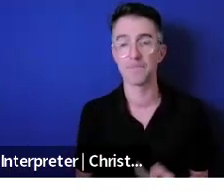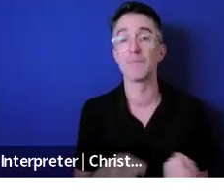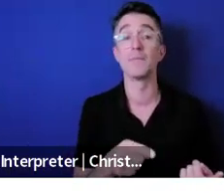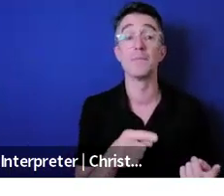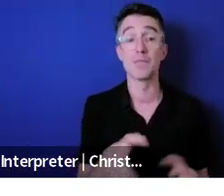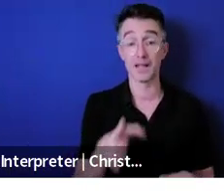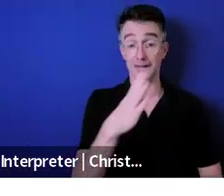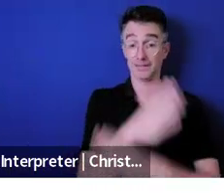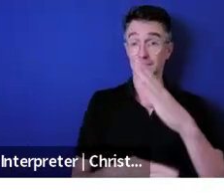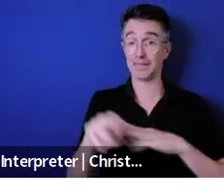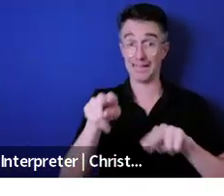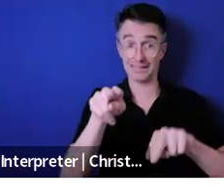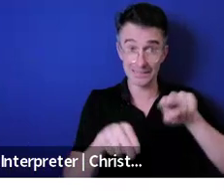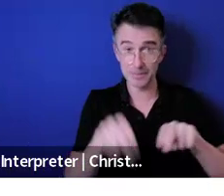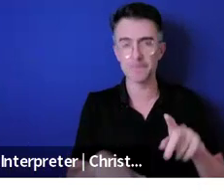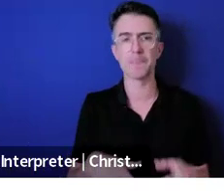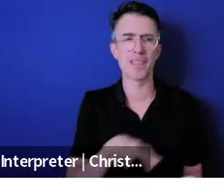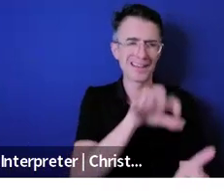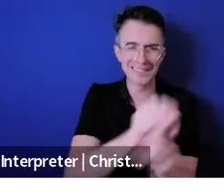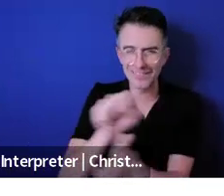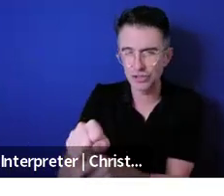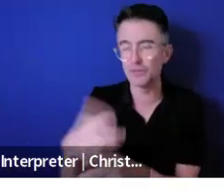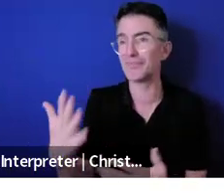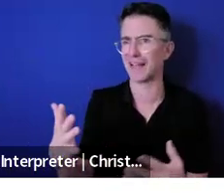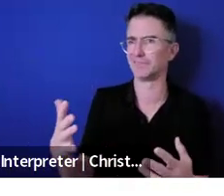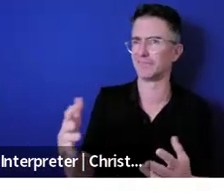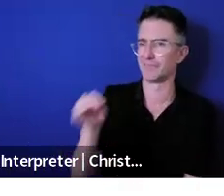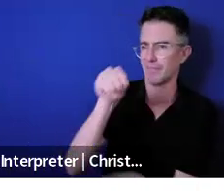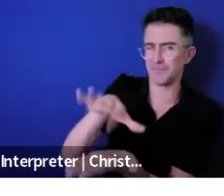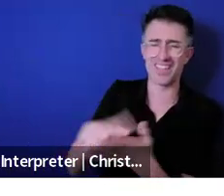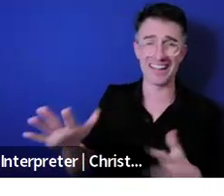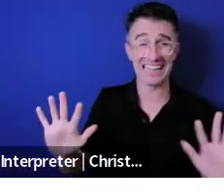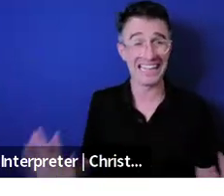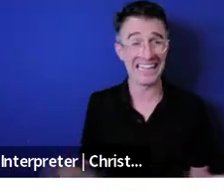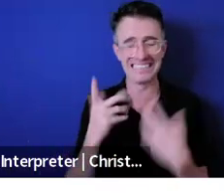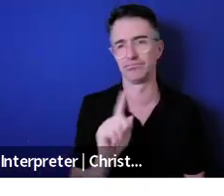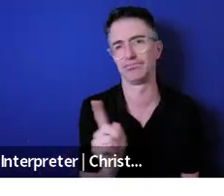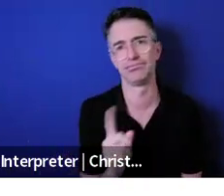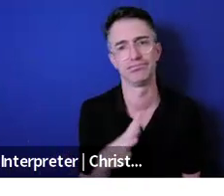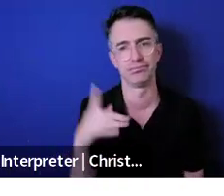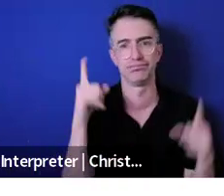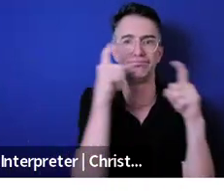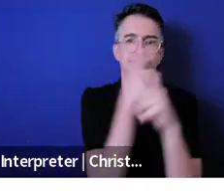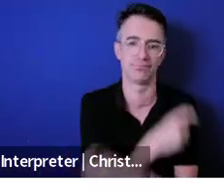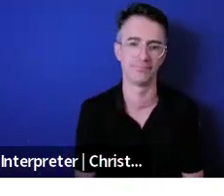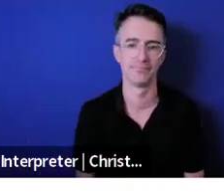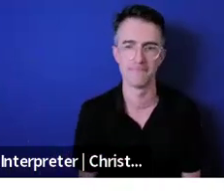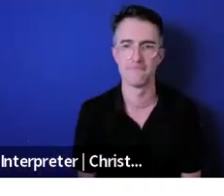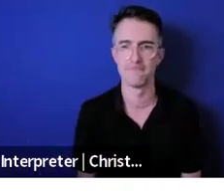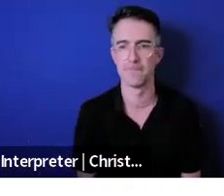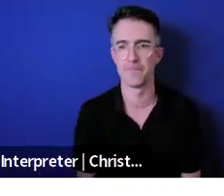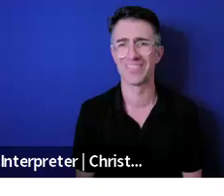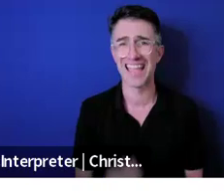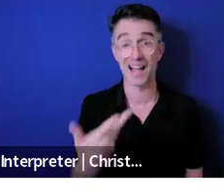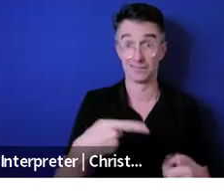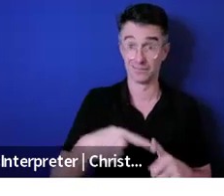certification is not an easy topic, and it is always evolving over the time, and the discussion over